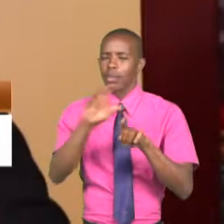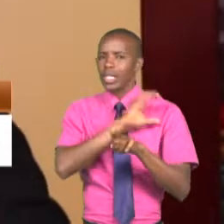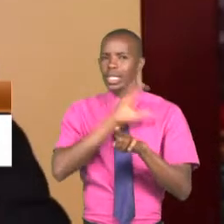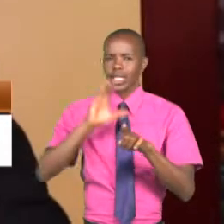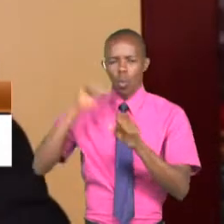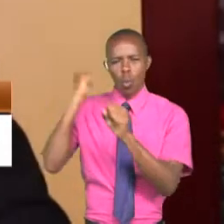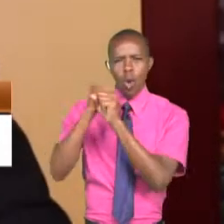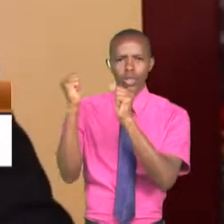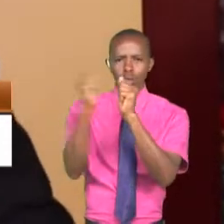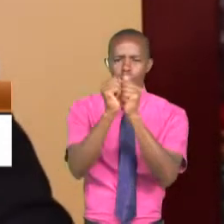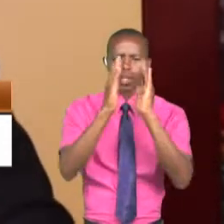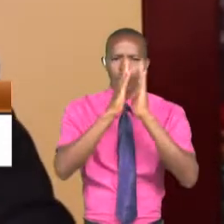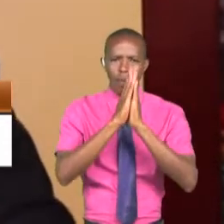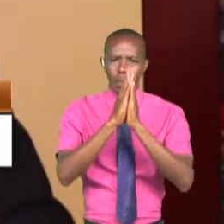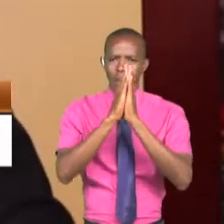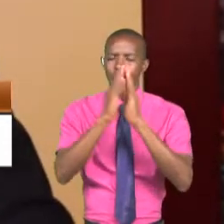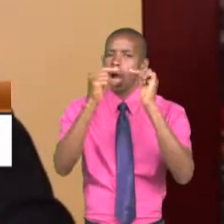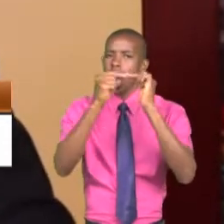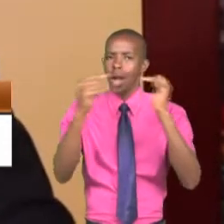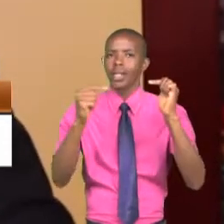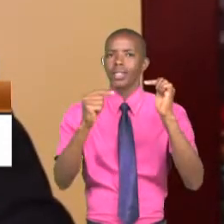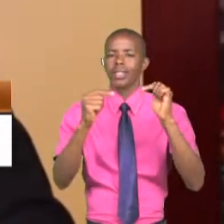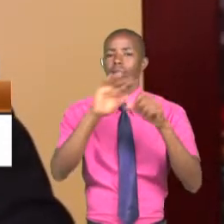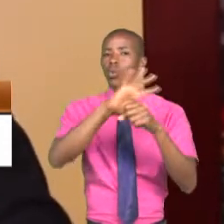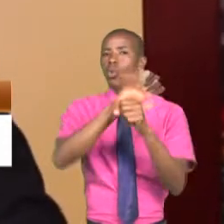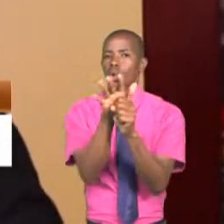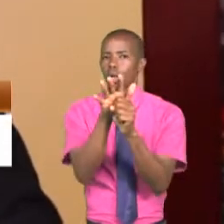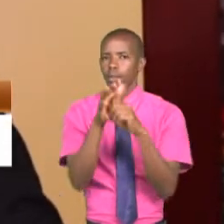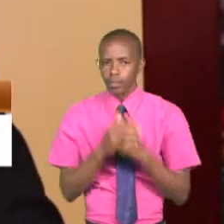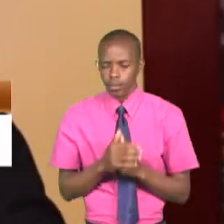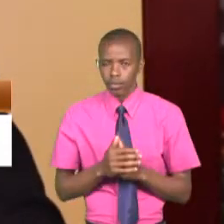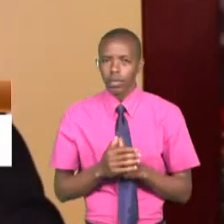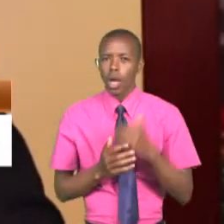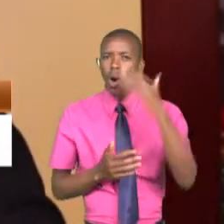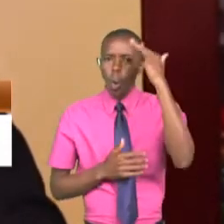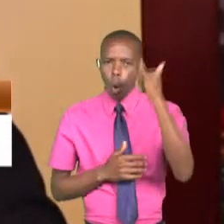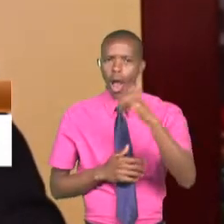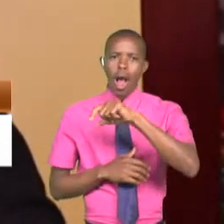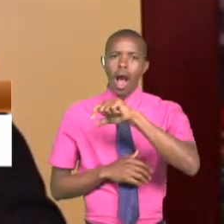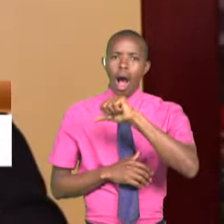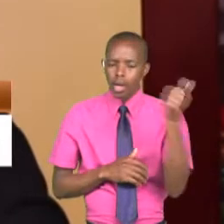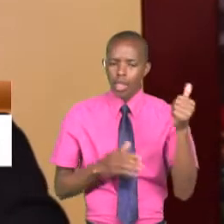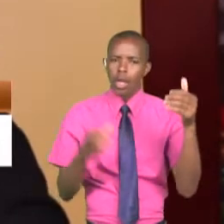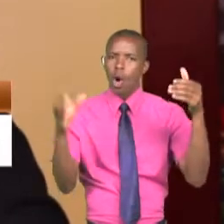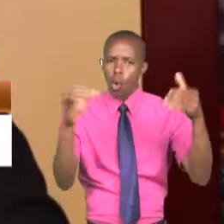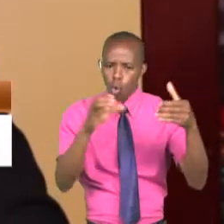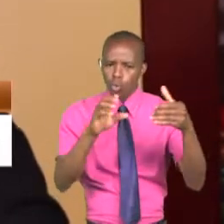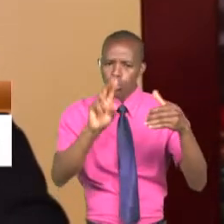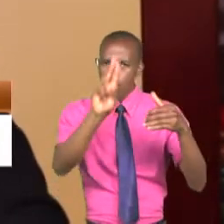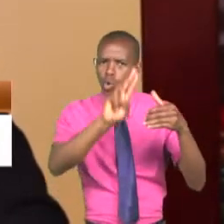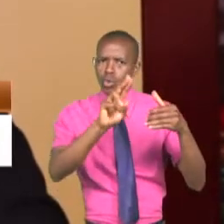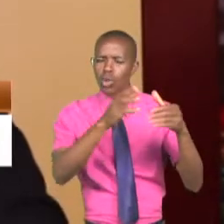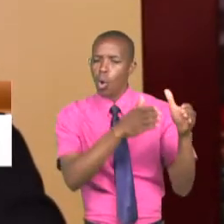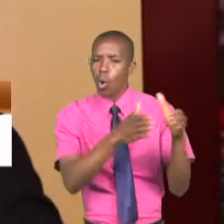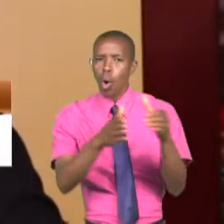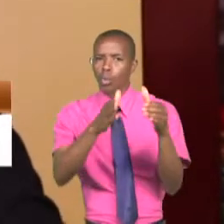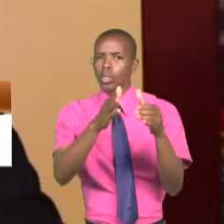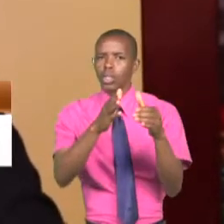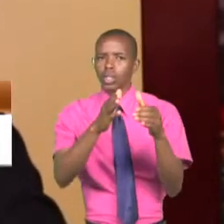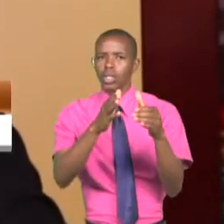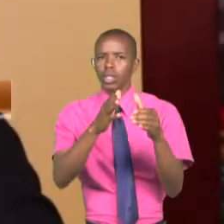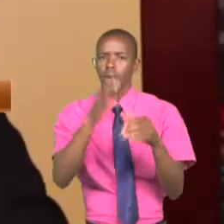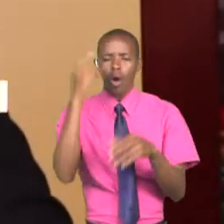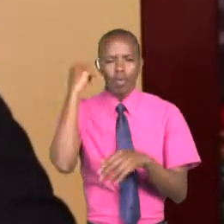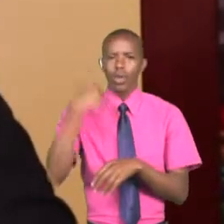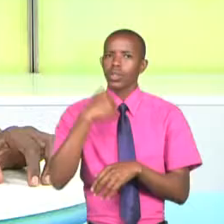pray even against that corona, because there are other forces that may take advantage only for us to